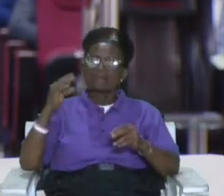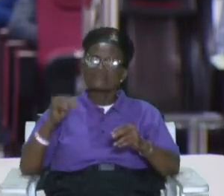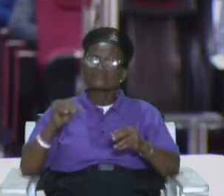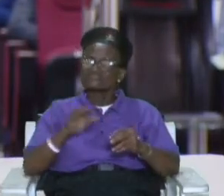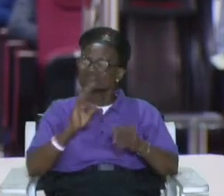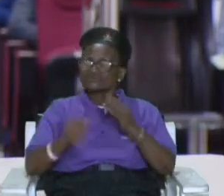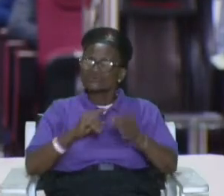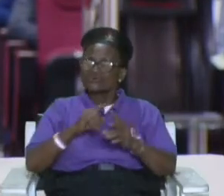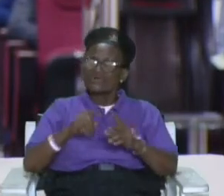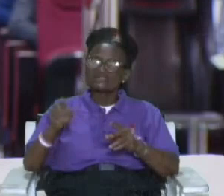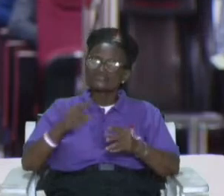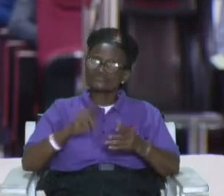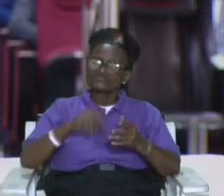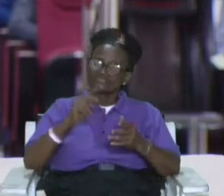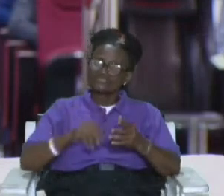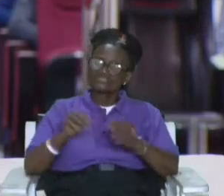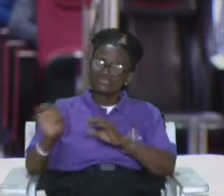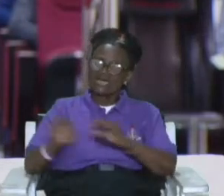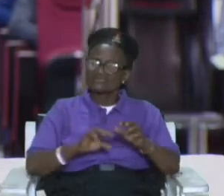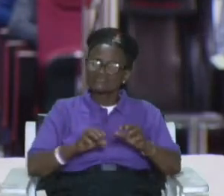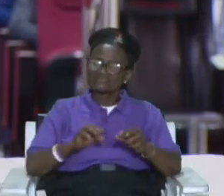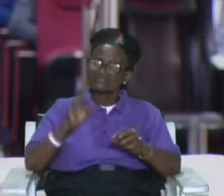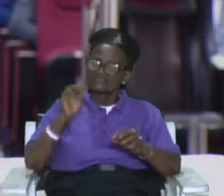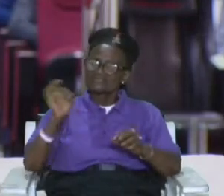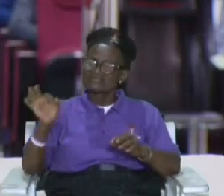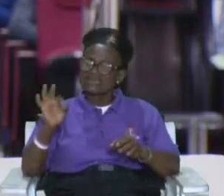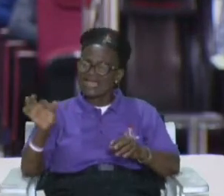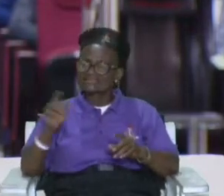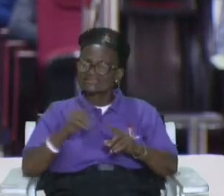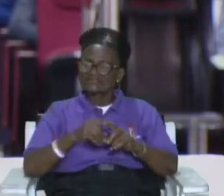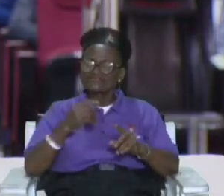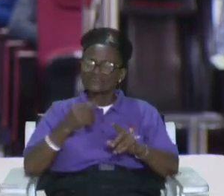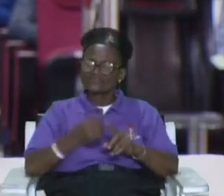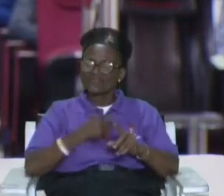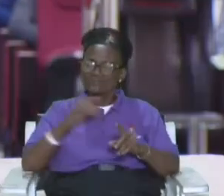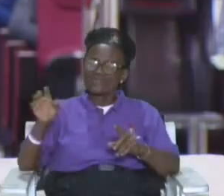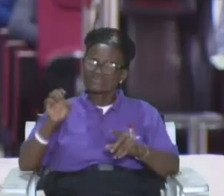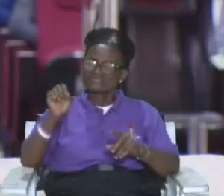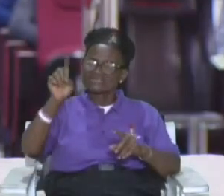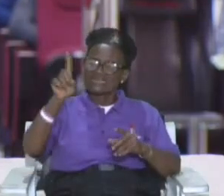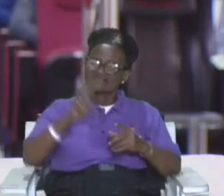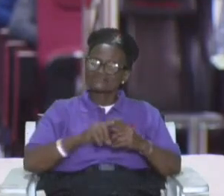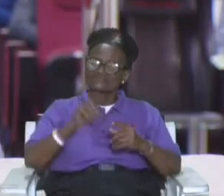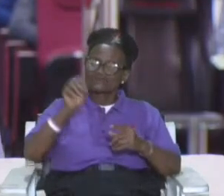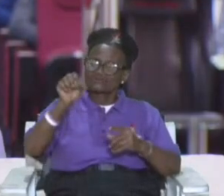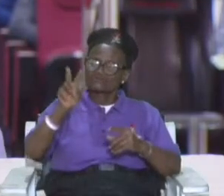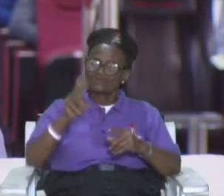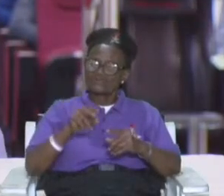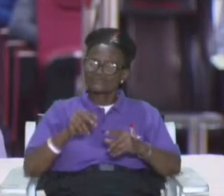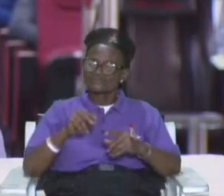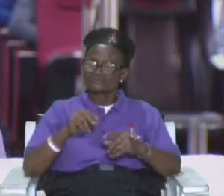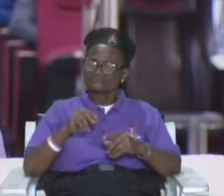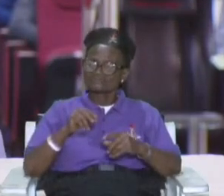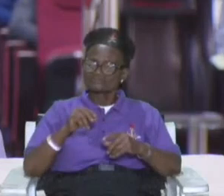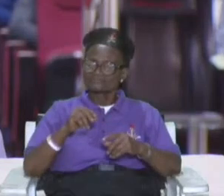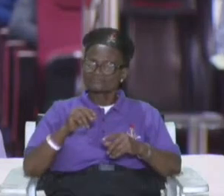12, Acts of the Apostles chapter 19 from verse 11 to 12.